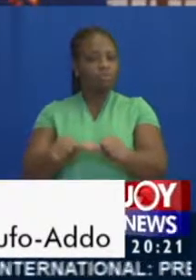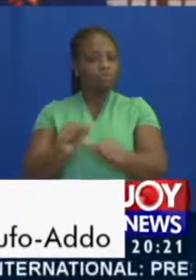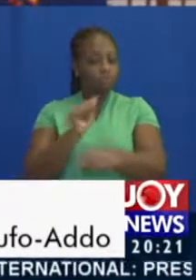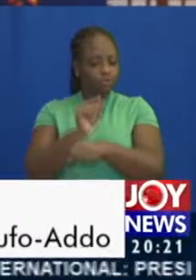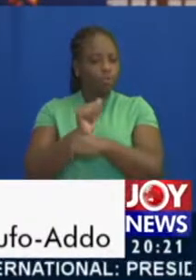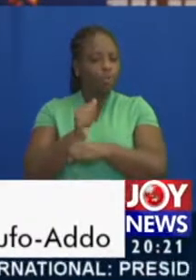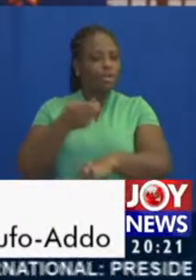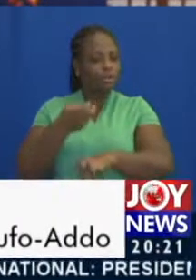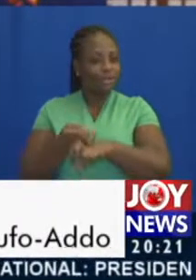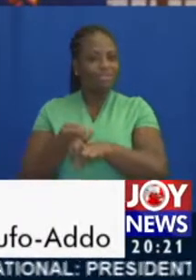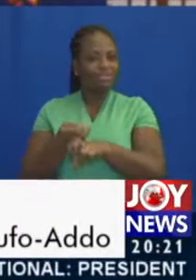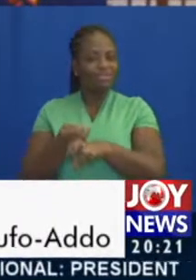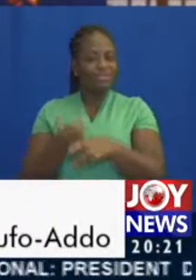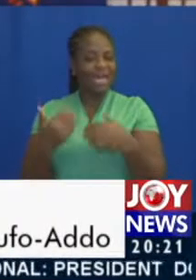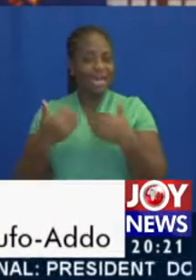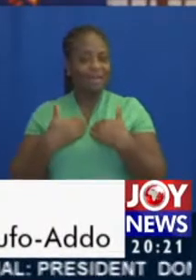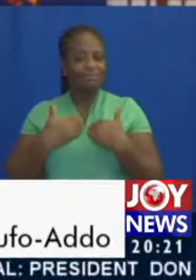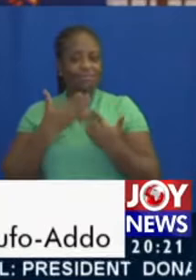attaining our goal.